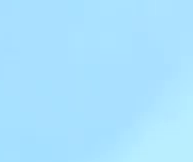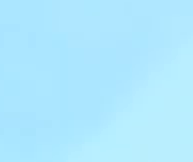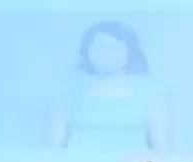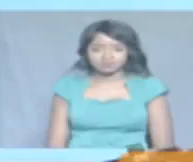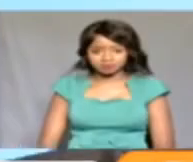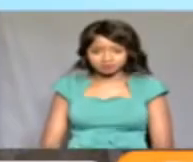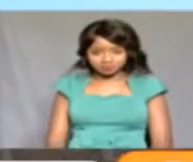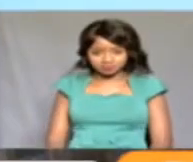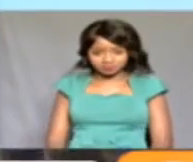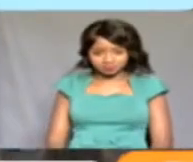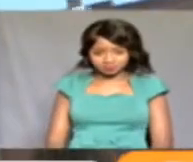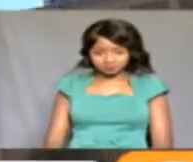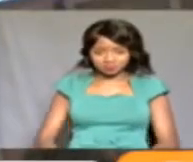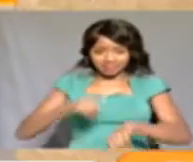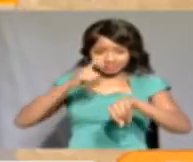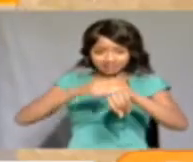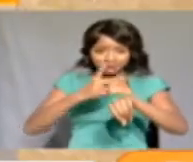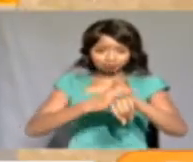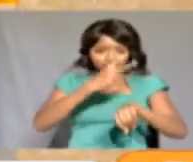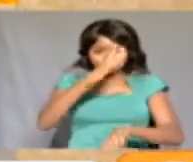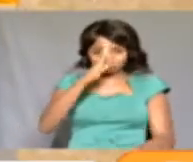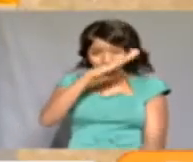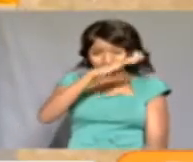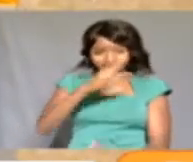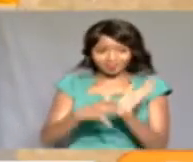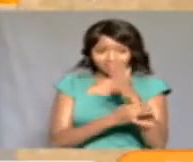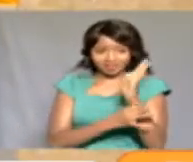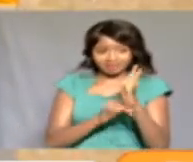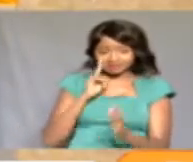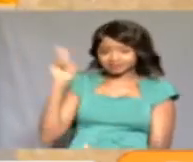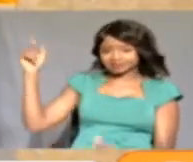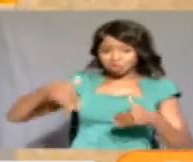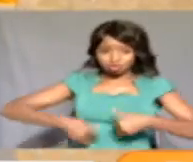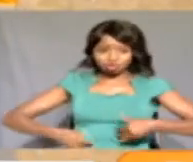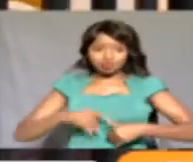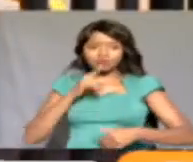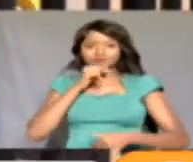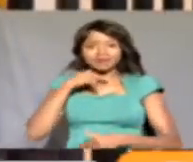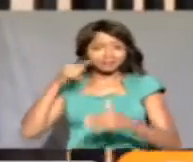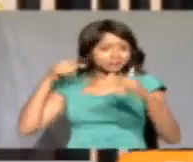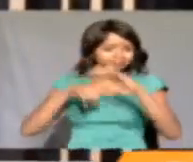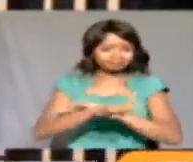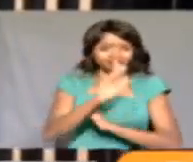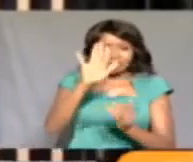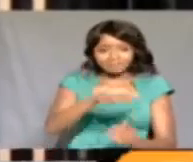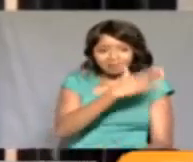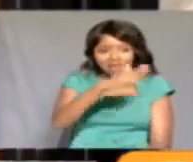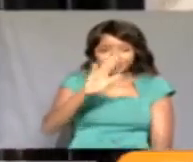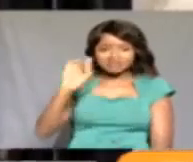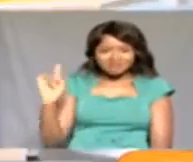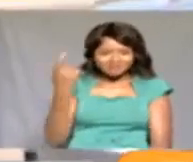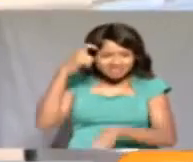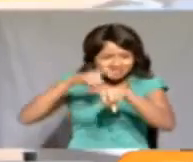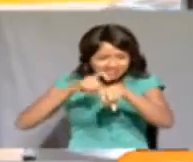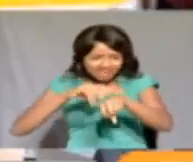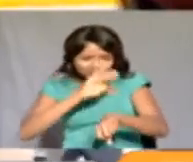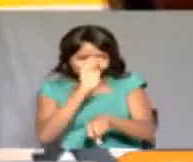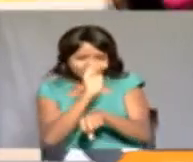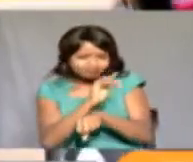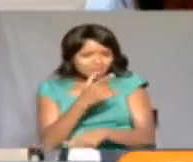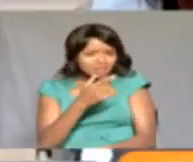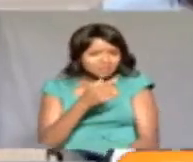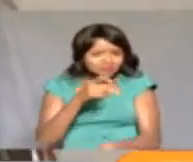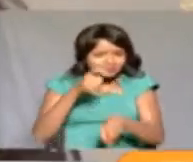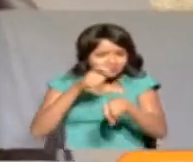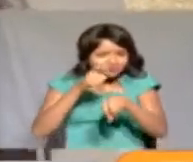2 p.m. Thursday afternoon, a young man makes his way to Parliament. The first time you actually sat in